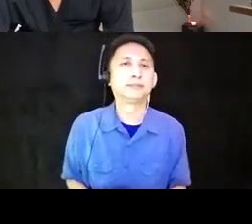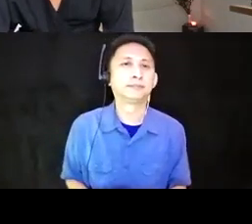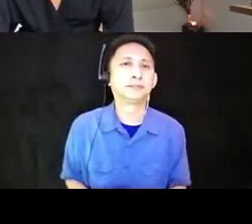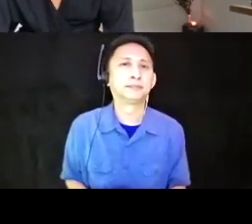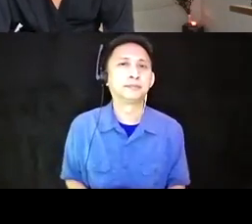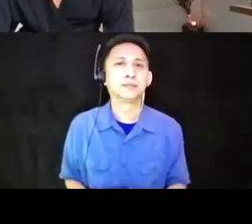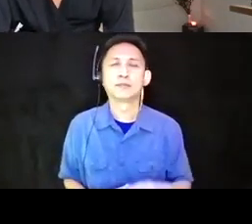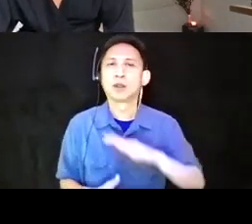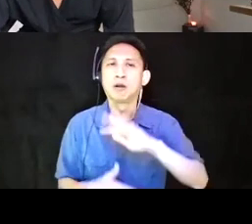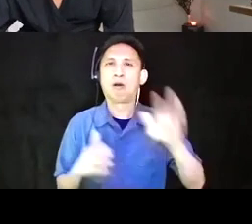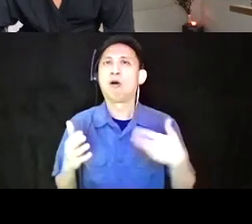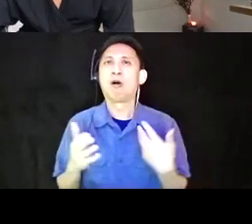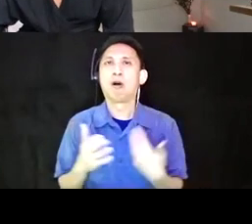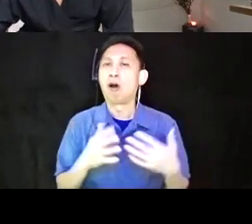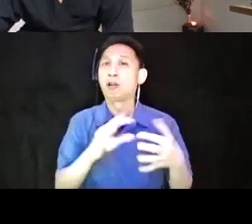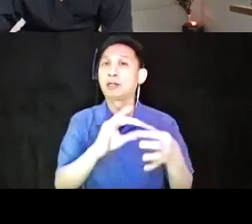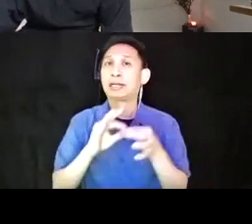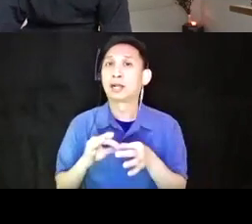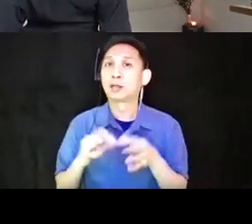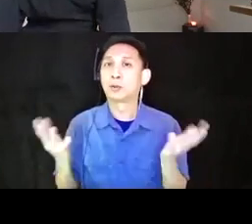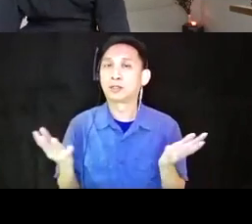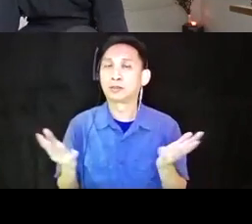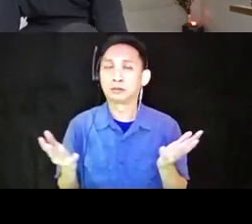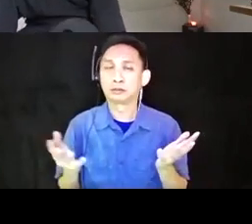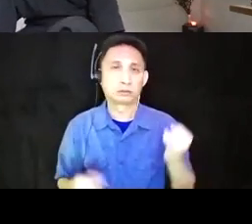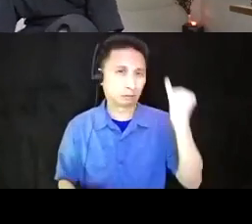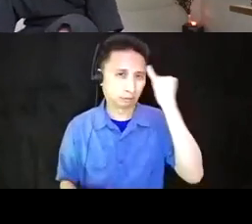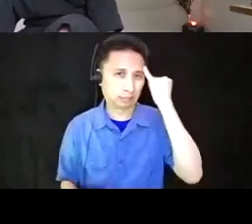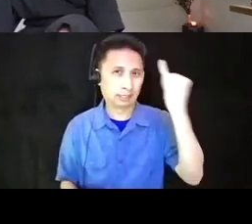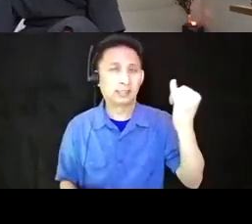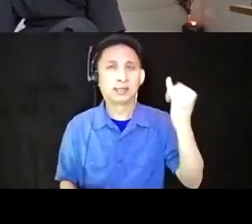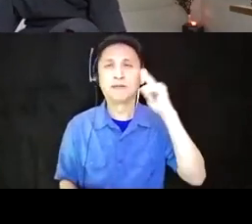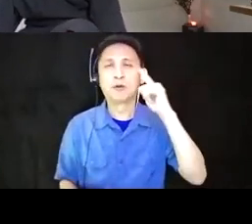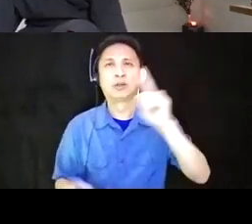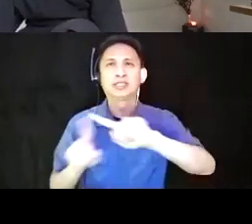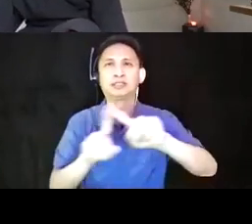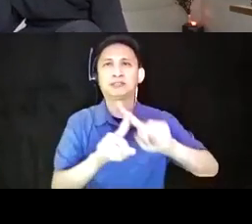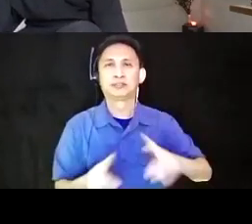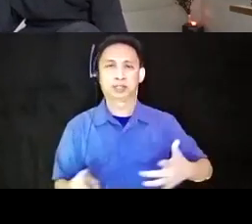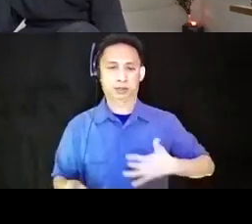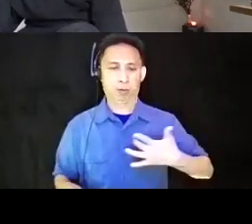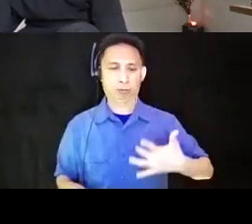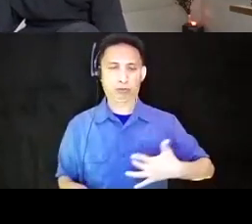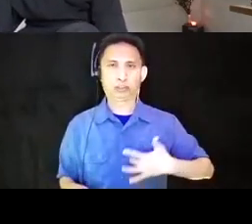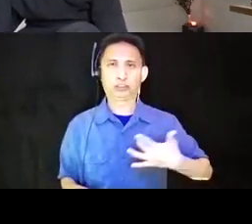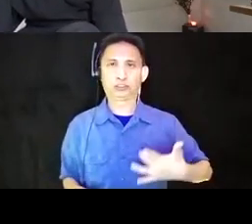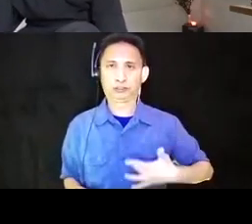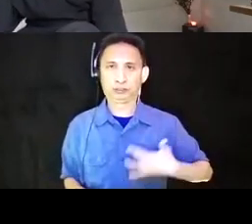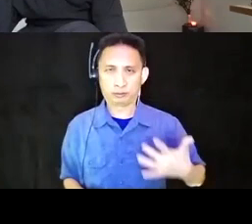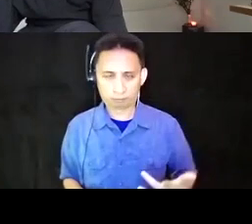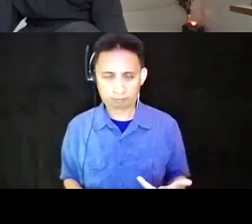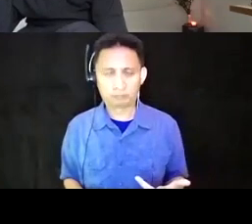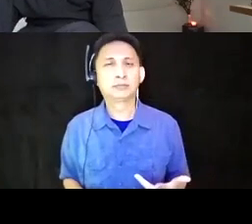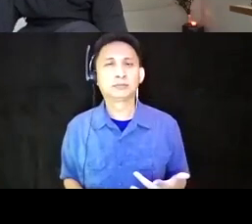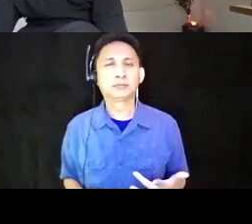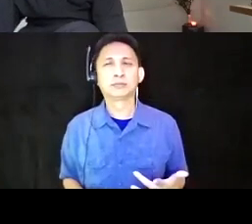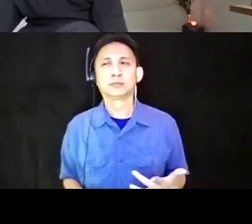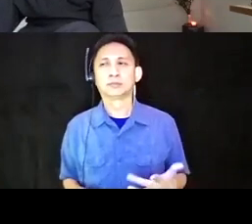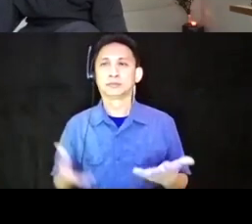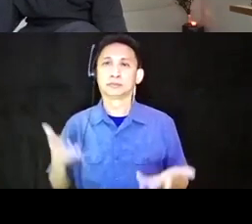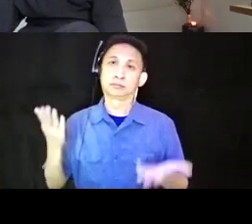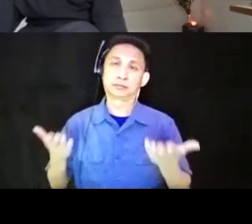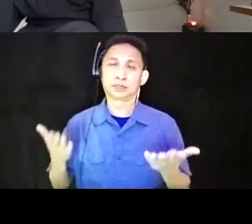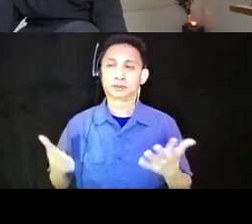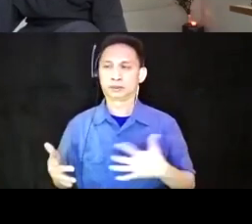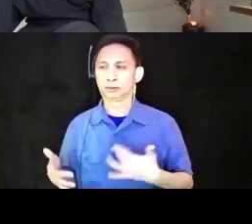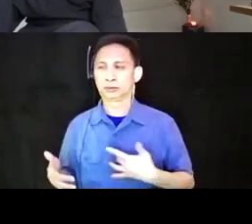also connects to the idea of emotions and has a concept of incomplete emotions that then